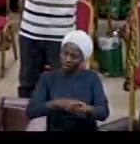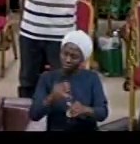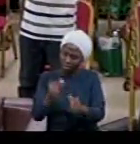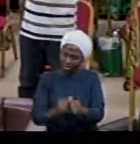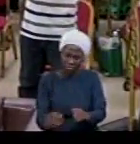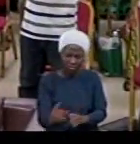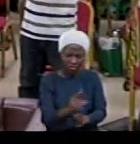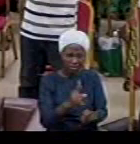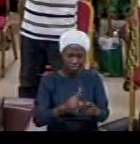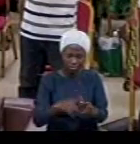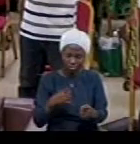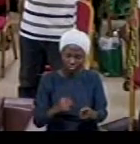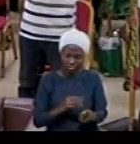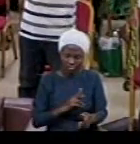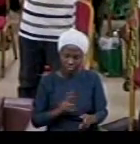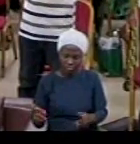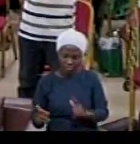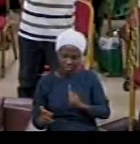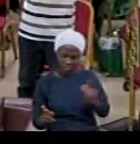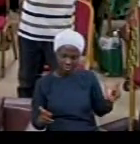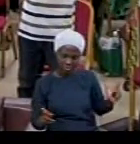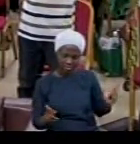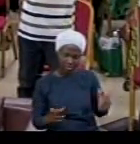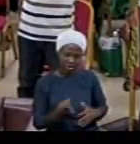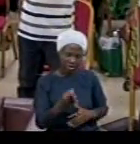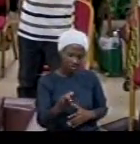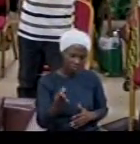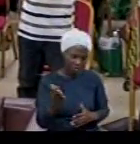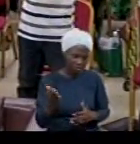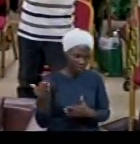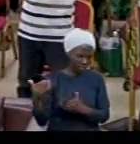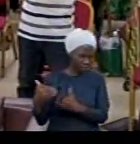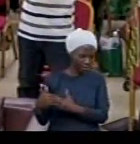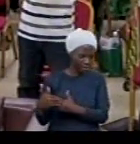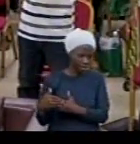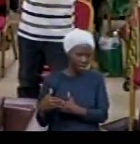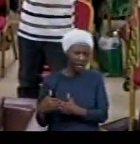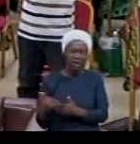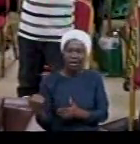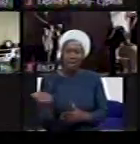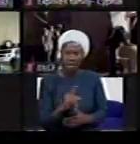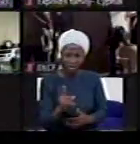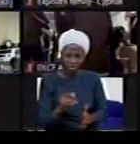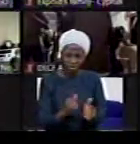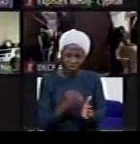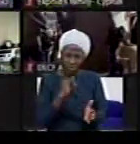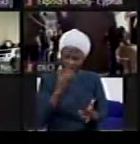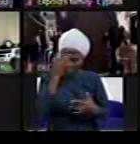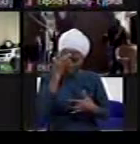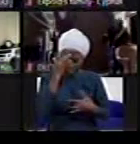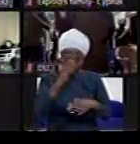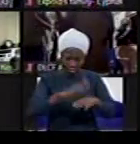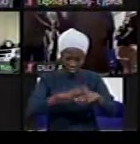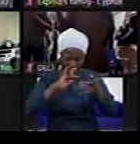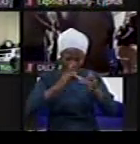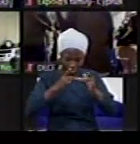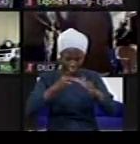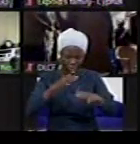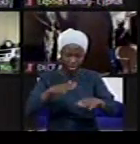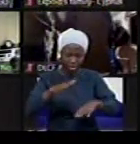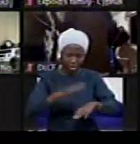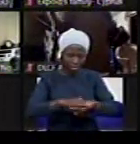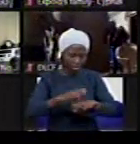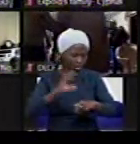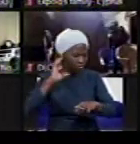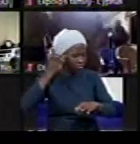right, to the left, at the back, in the front, on this ground, anyone that is sick, online, over the television,